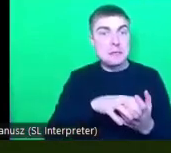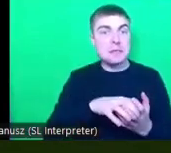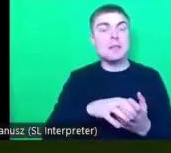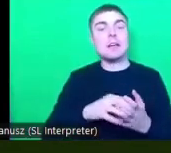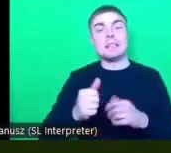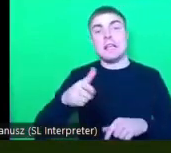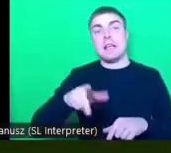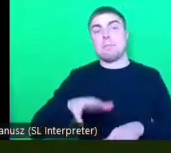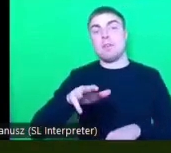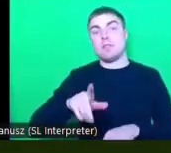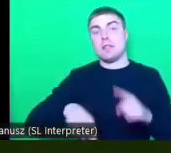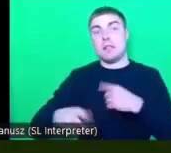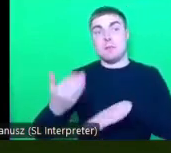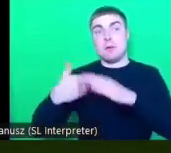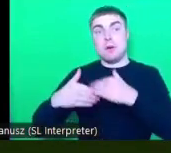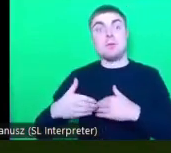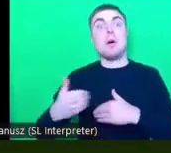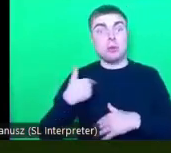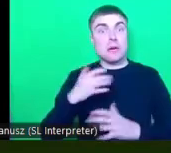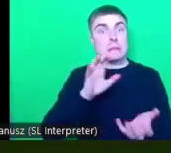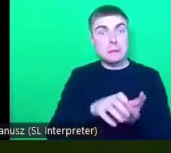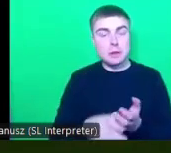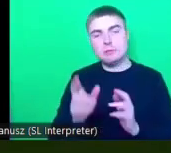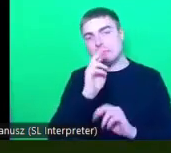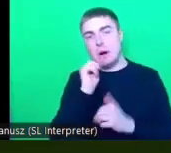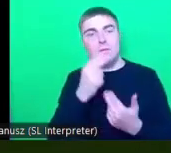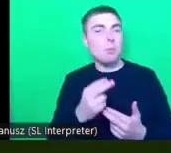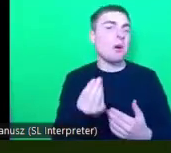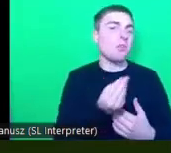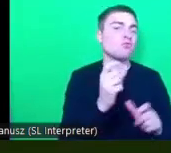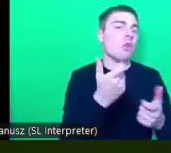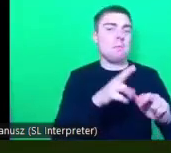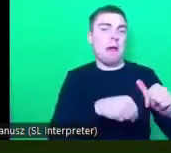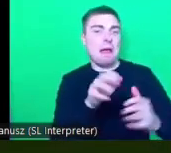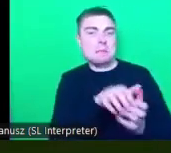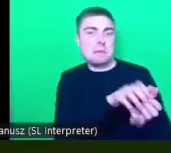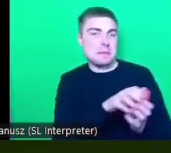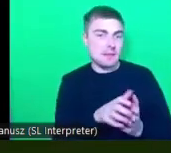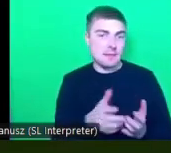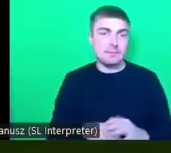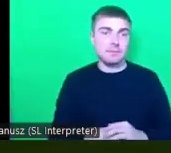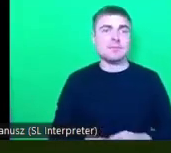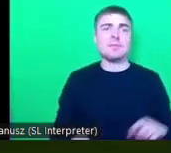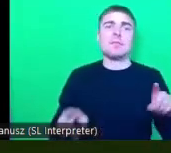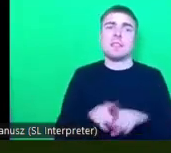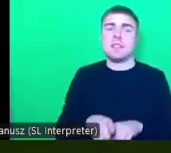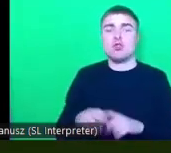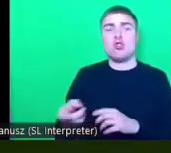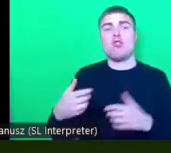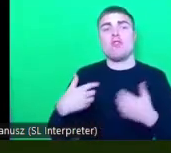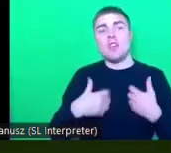Also domestic animals. Here they only spend very little time because most of those ones, when it